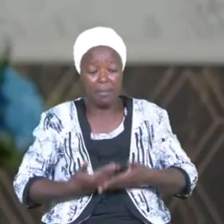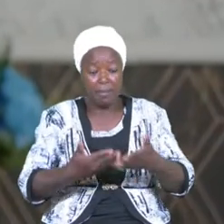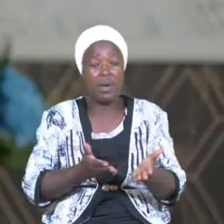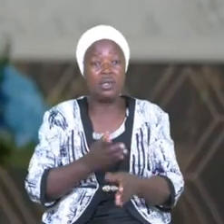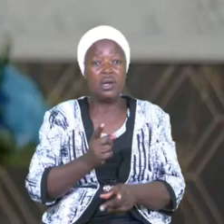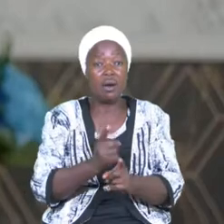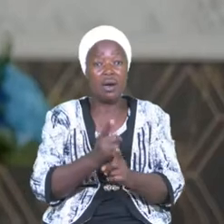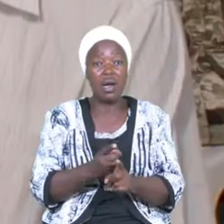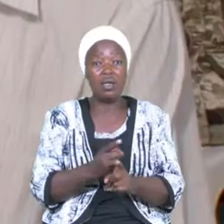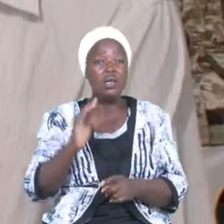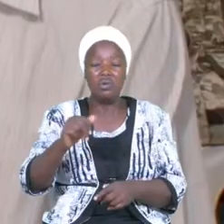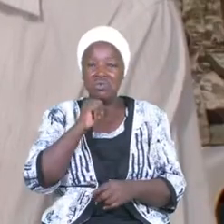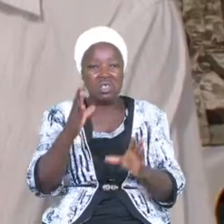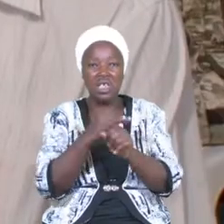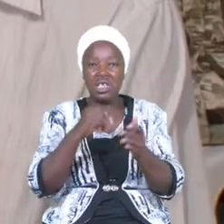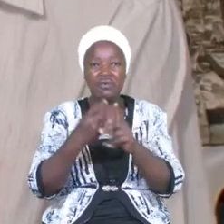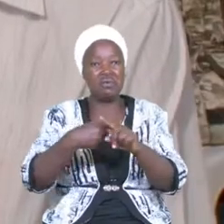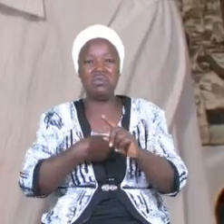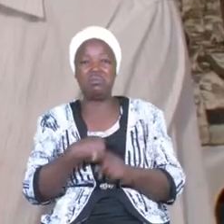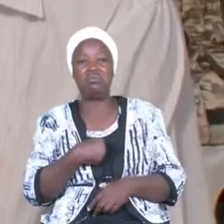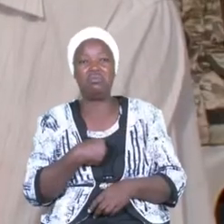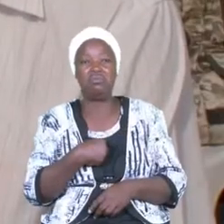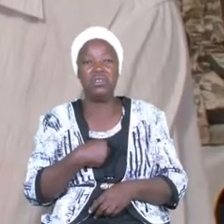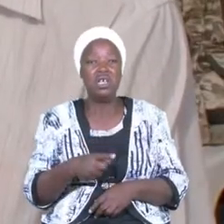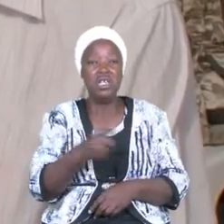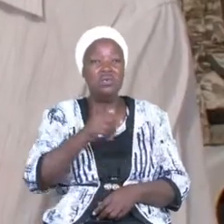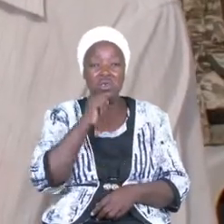me. They will not take it from you.